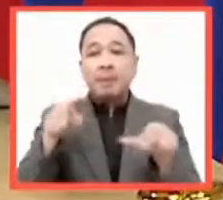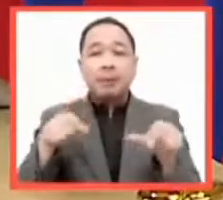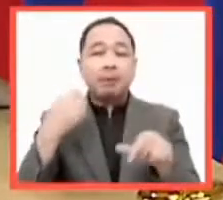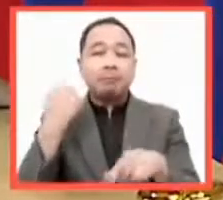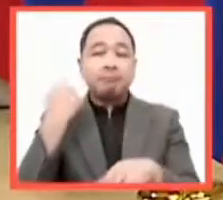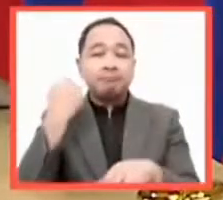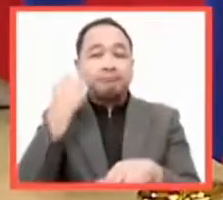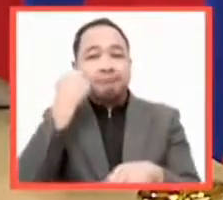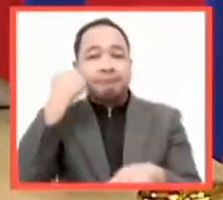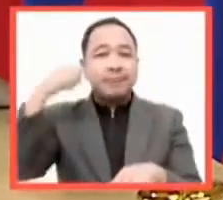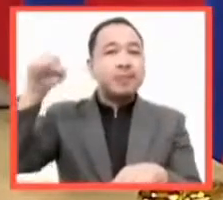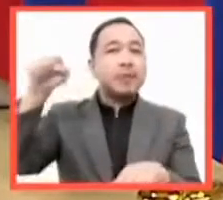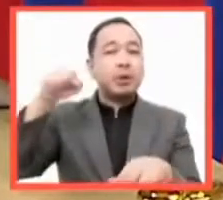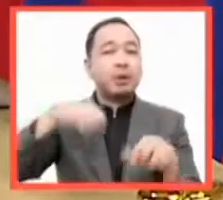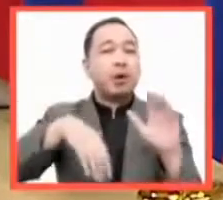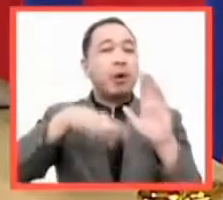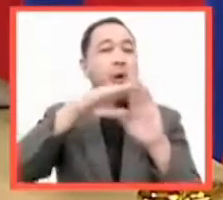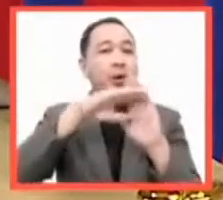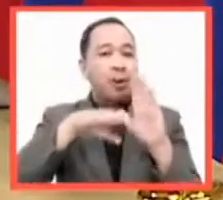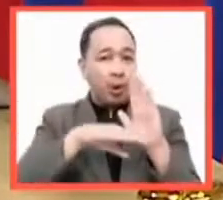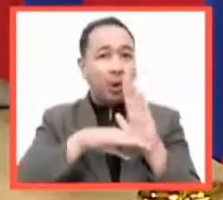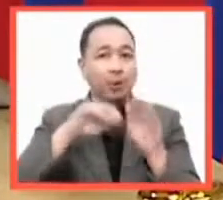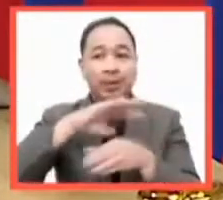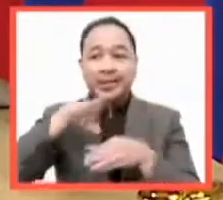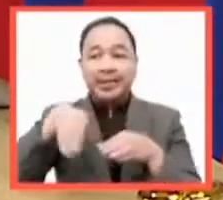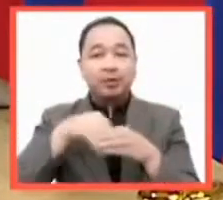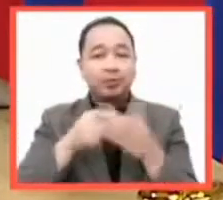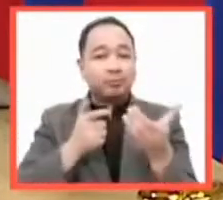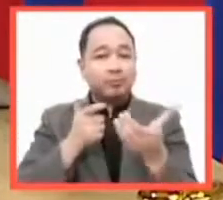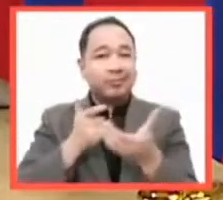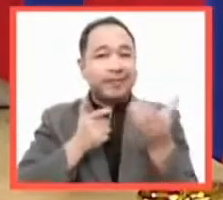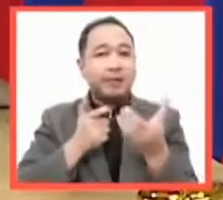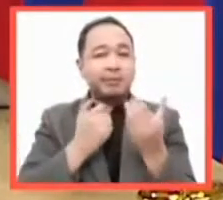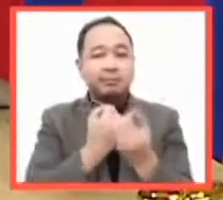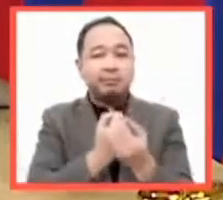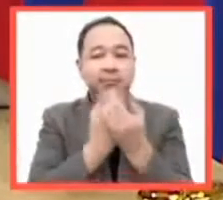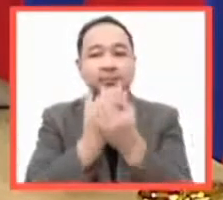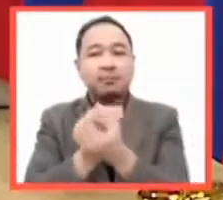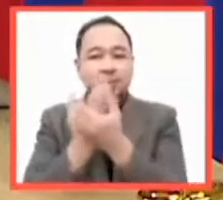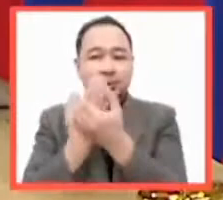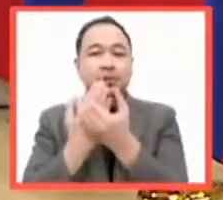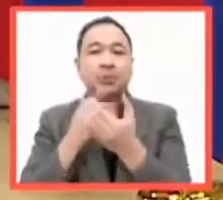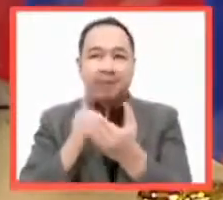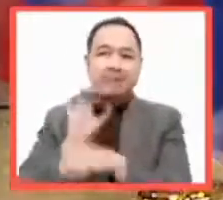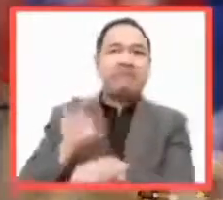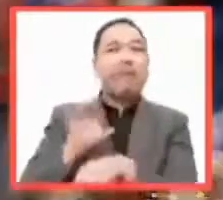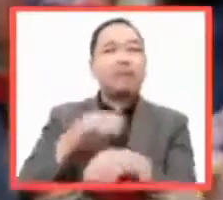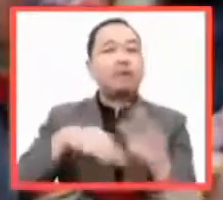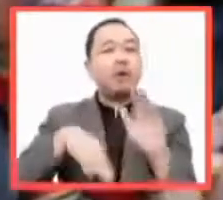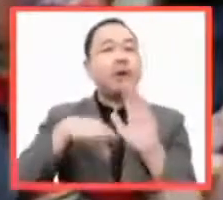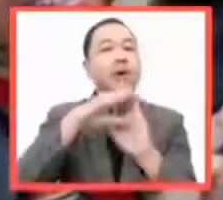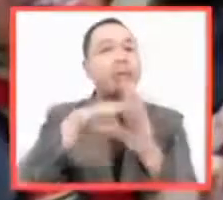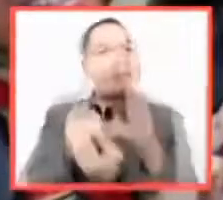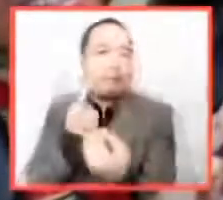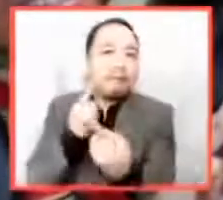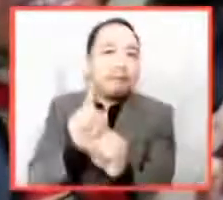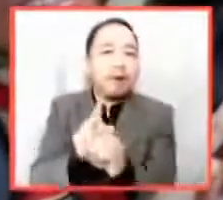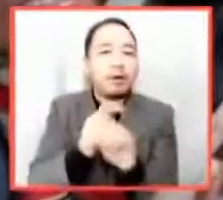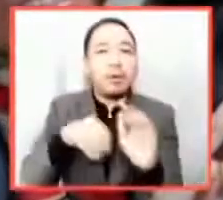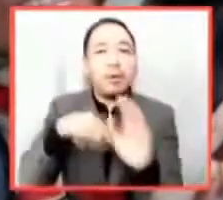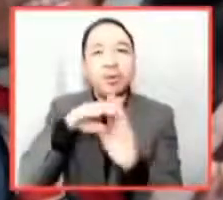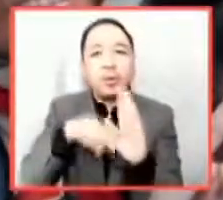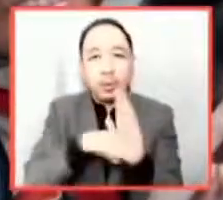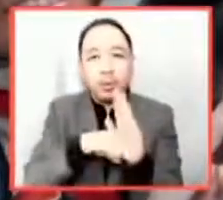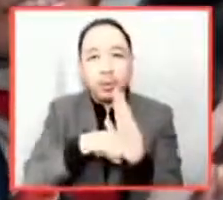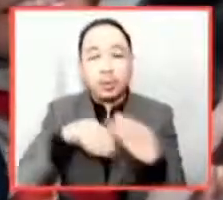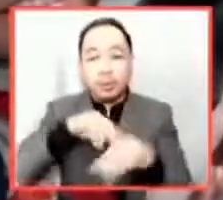including terrorists, with the full force of our laws. The Filipino people want to live